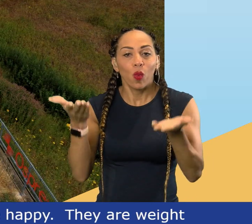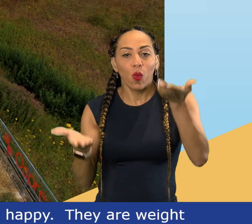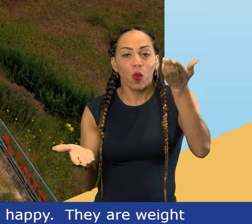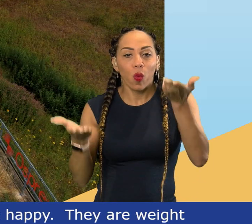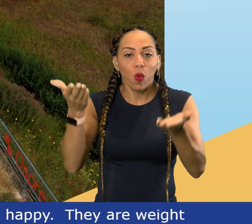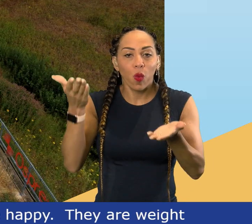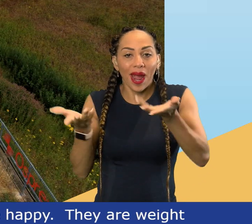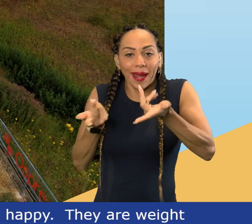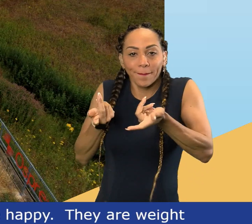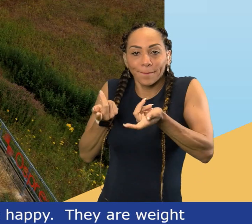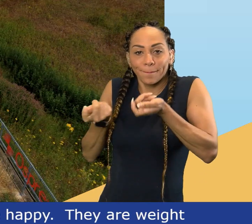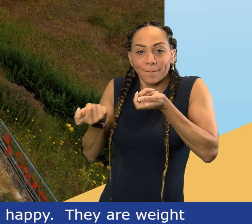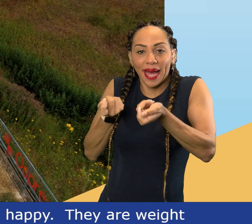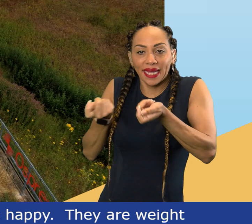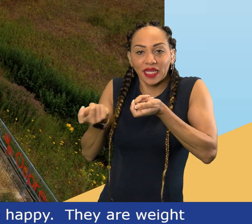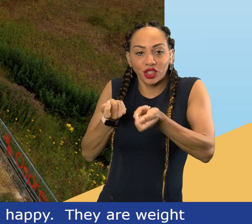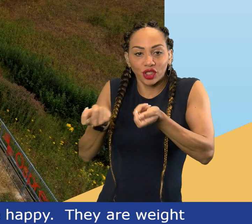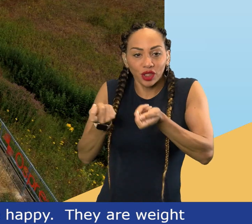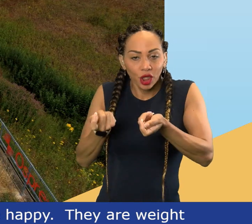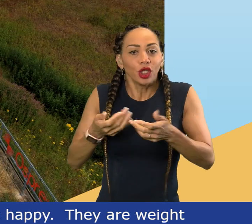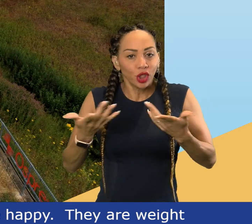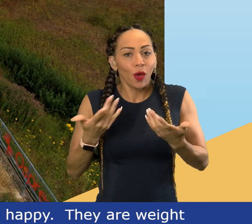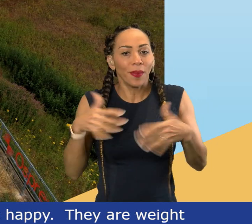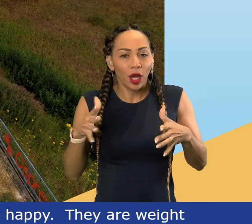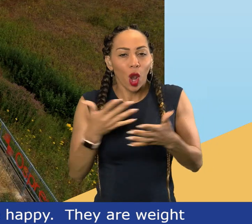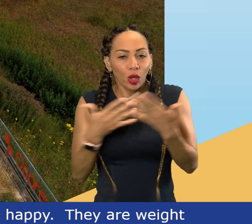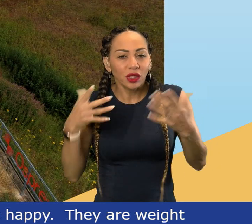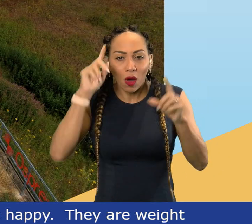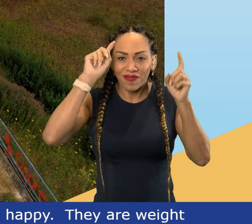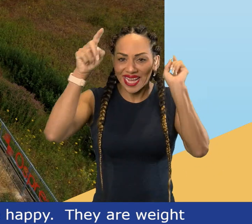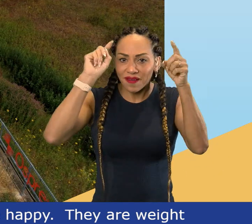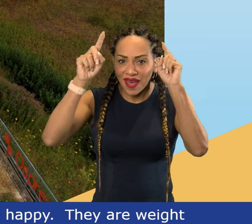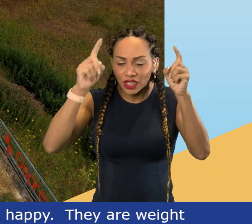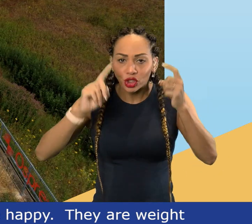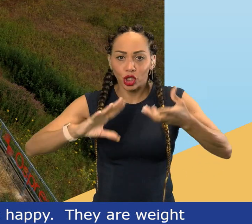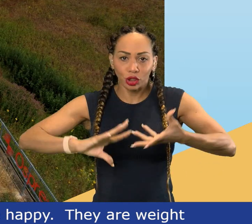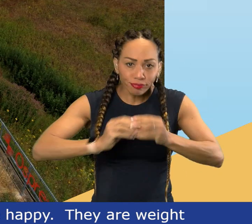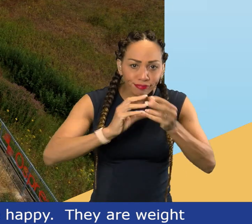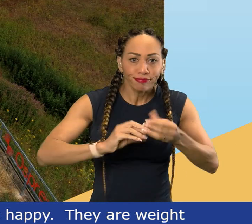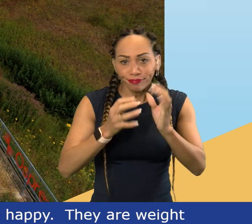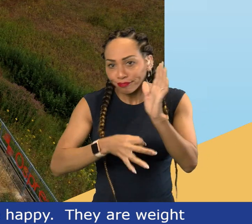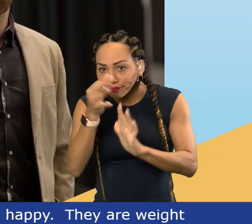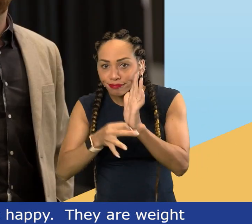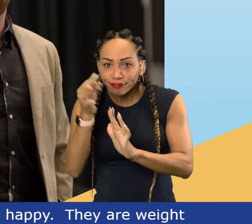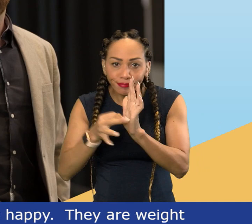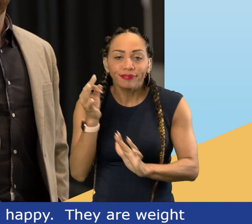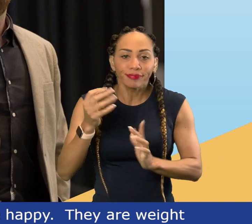been lots of thought and innovation around that area, and thankfully that is continuing and the situation is improving.